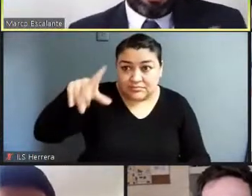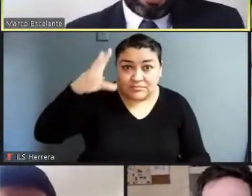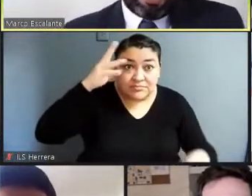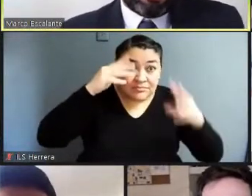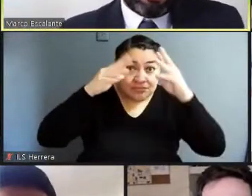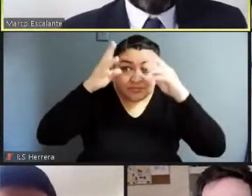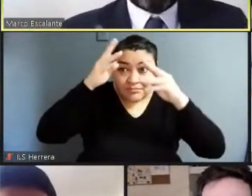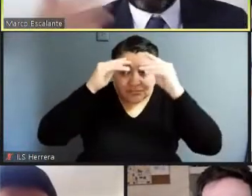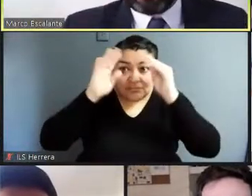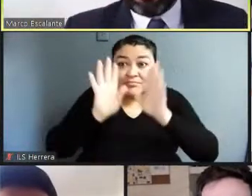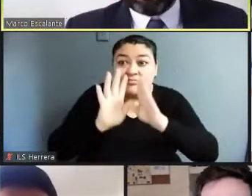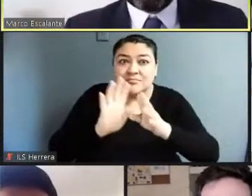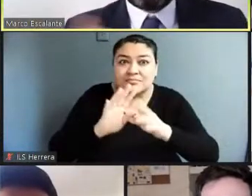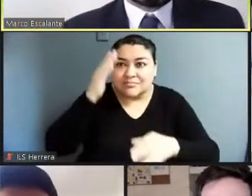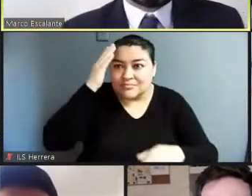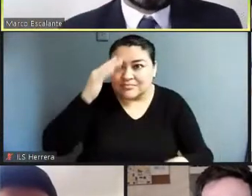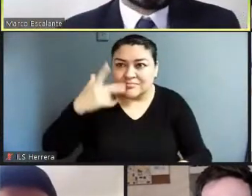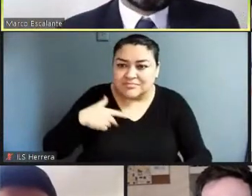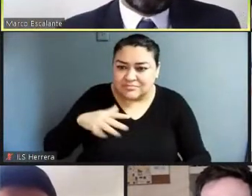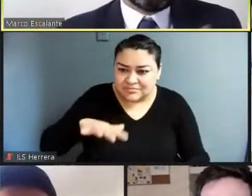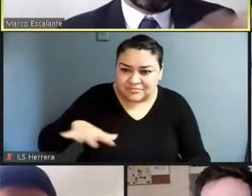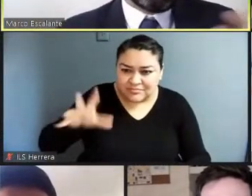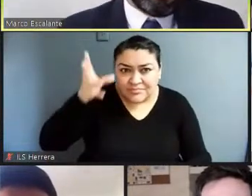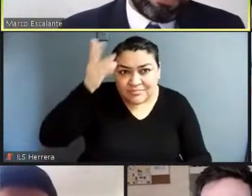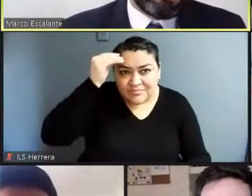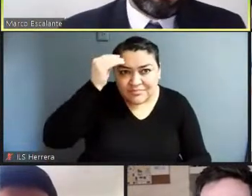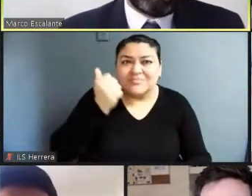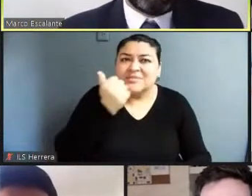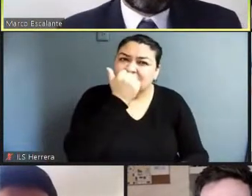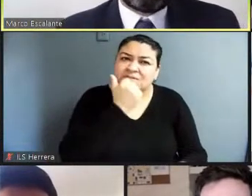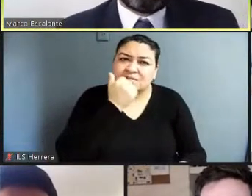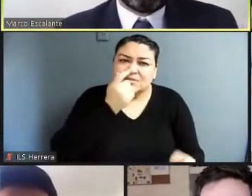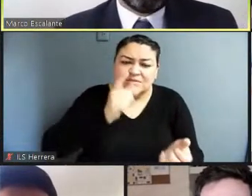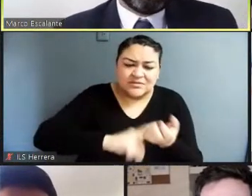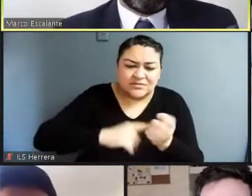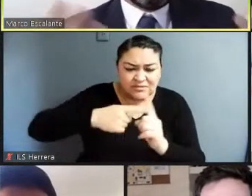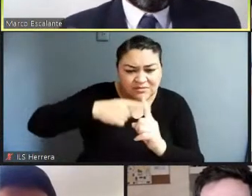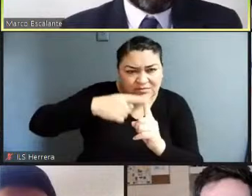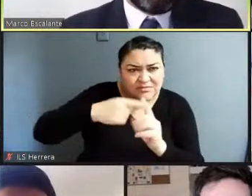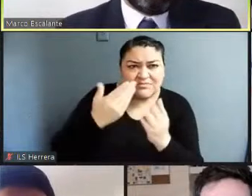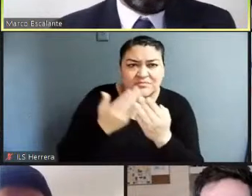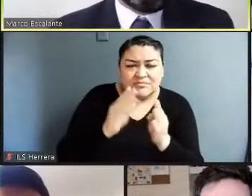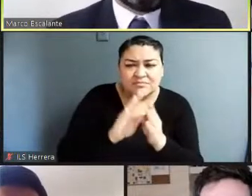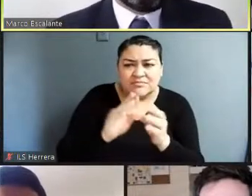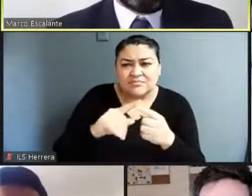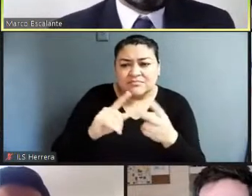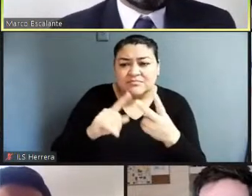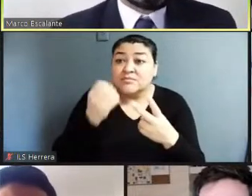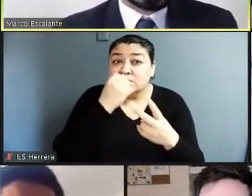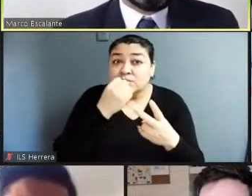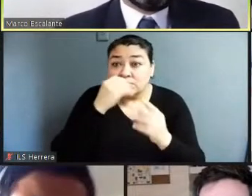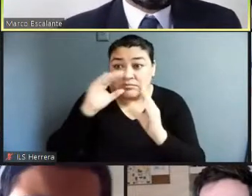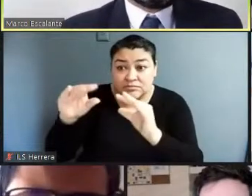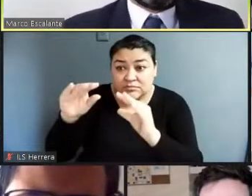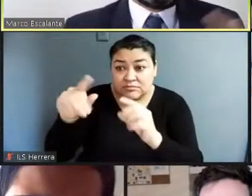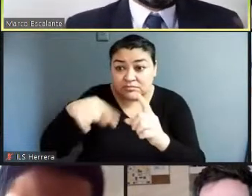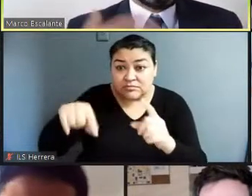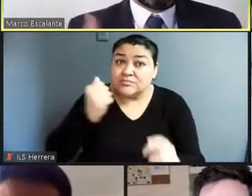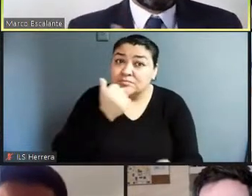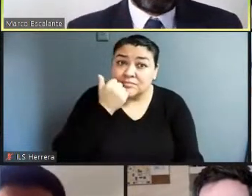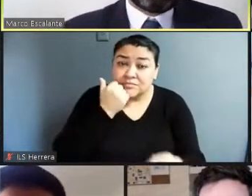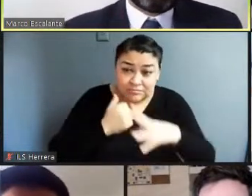They even learn to measure blood glucose levels in the community. They organize